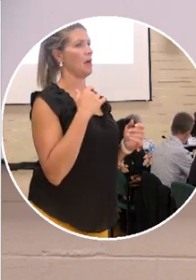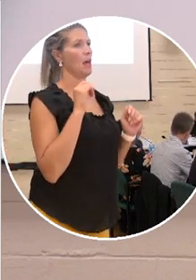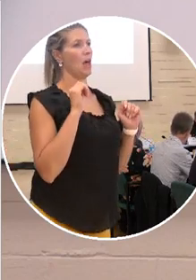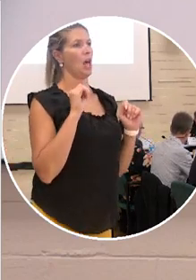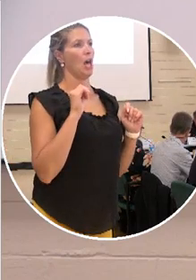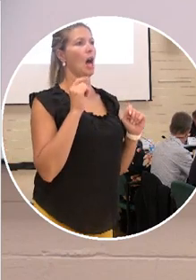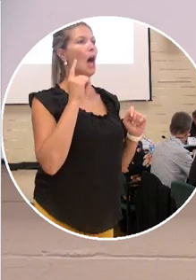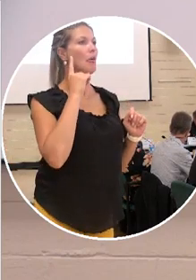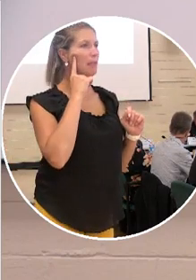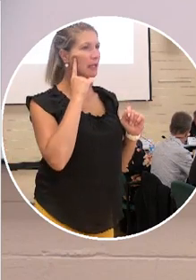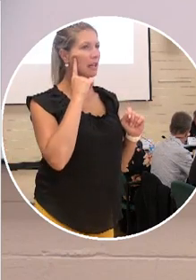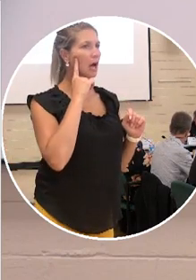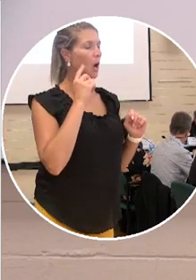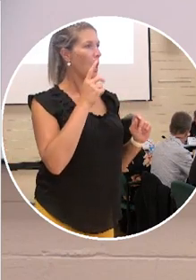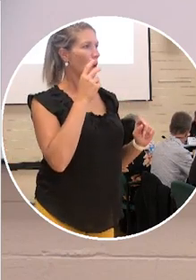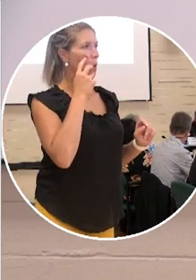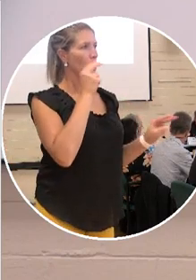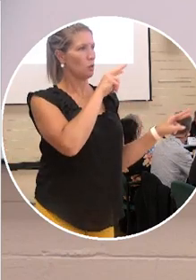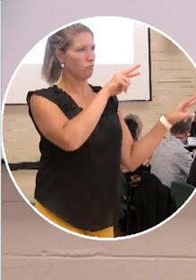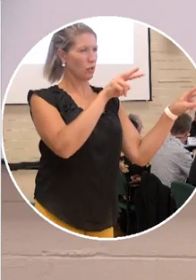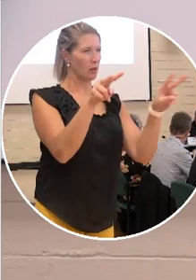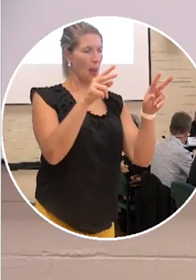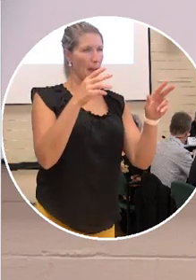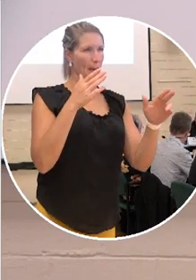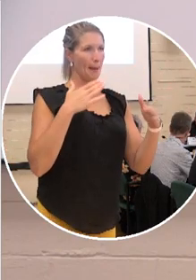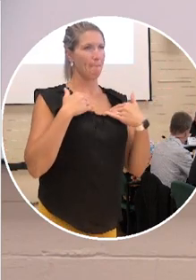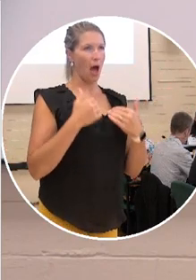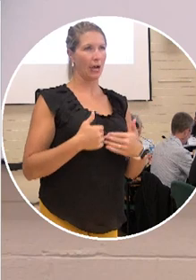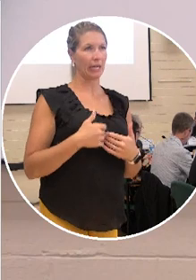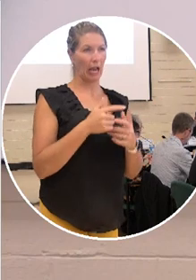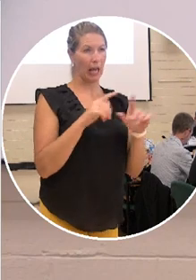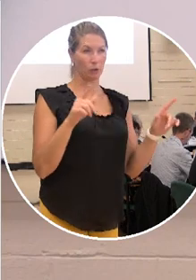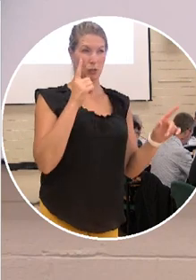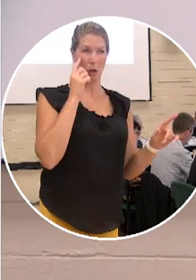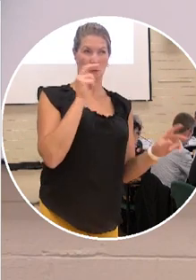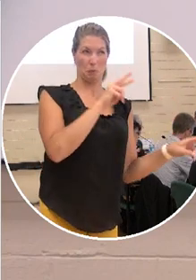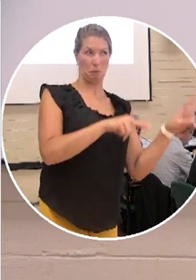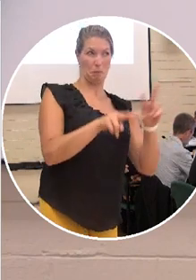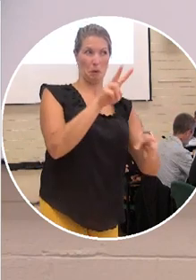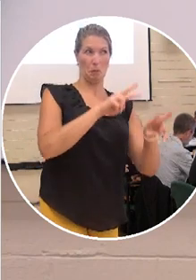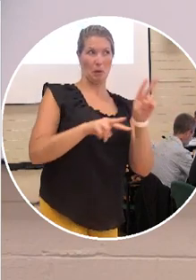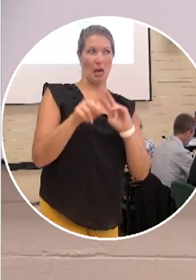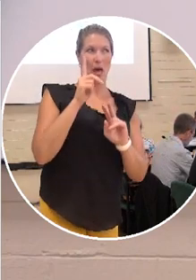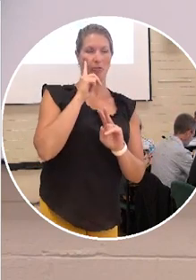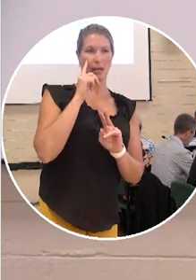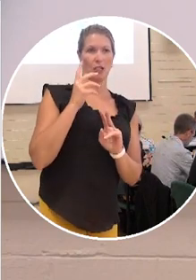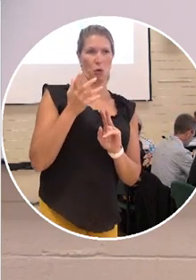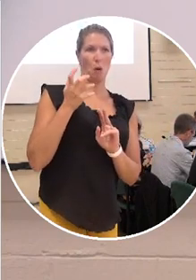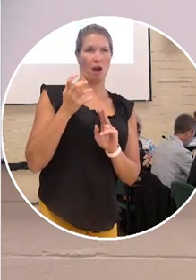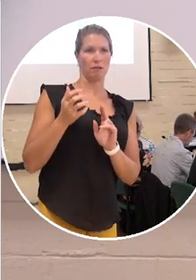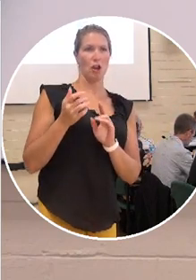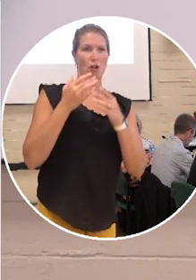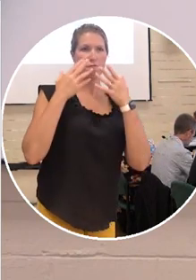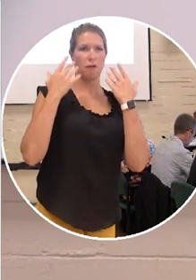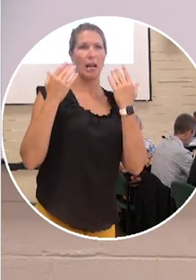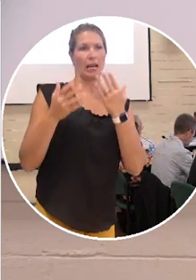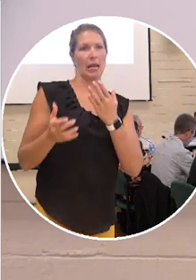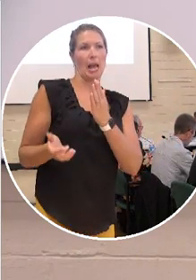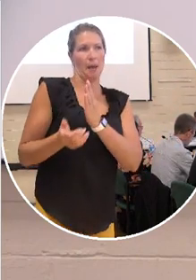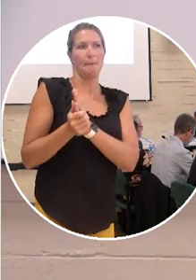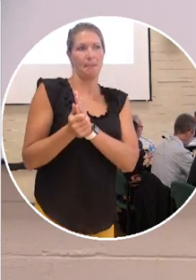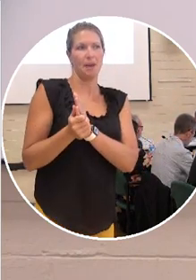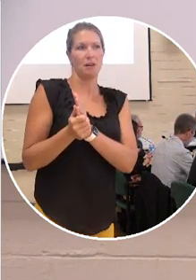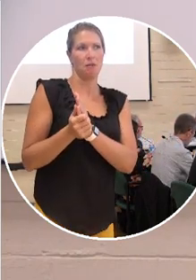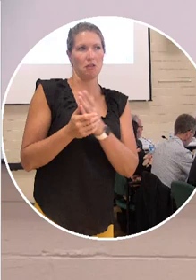amendment. I get the body language, and I always read body language terribly. But so I'm hoping that I'm reading something reasonably well here, that there is a friendly